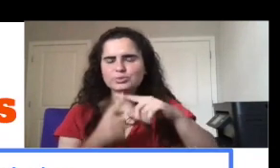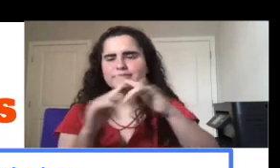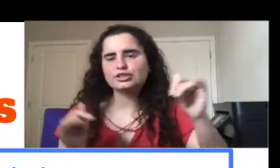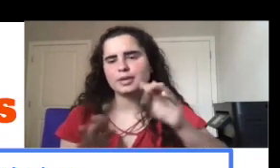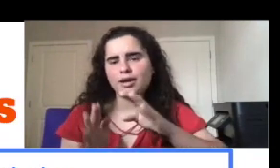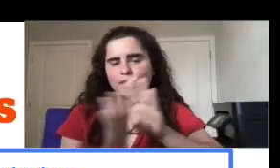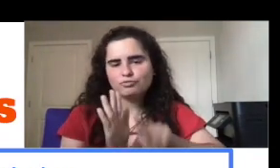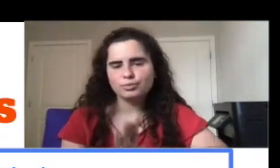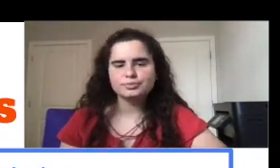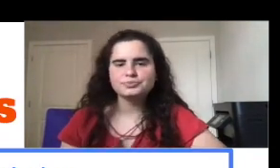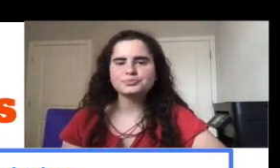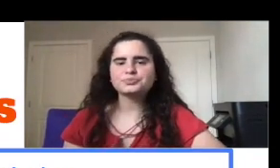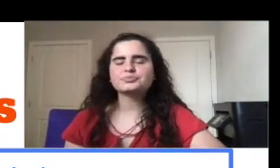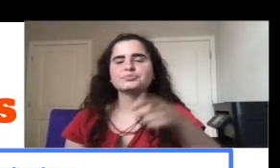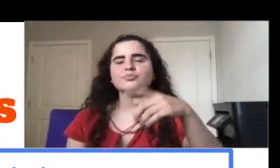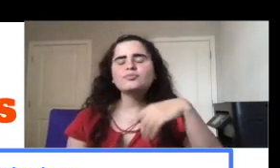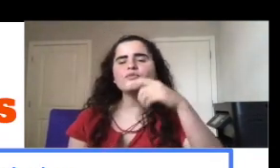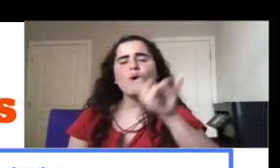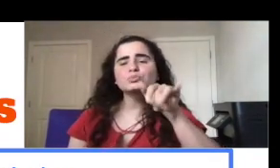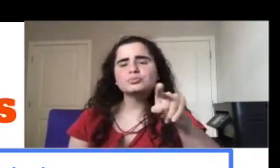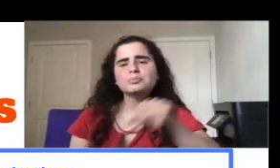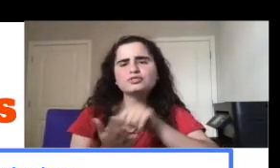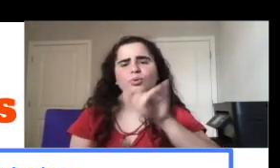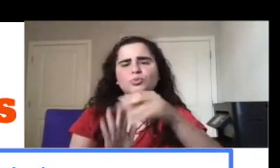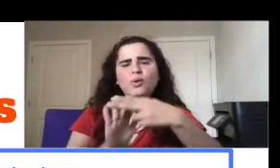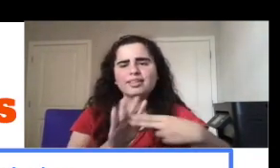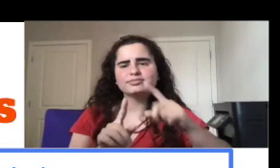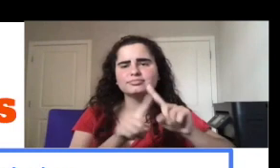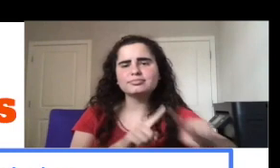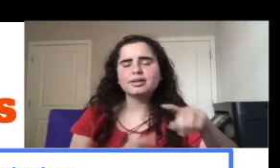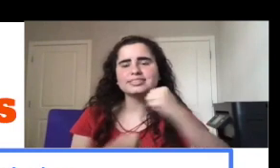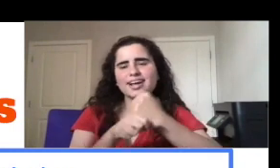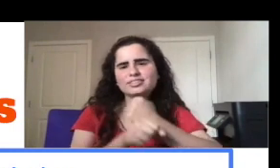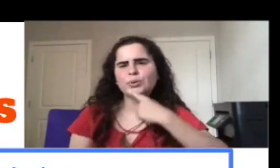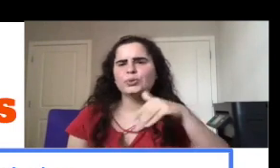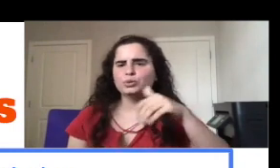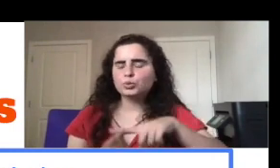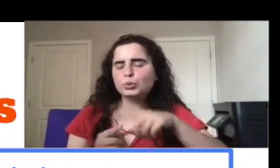and how can we make sure that students are included regardless of their background.